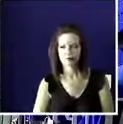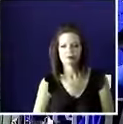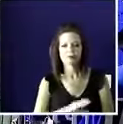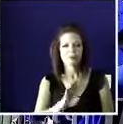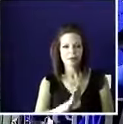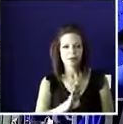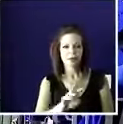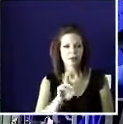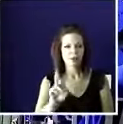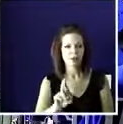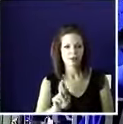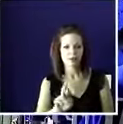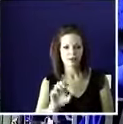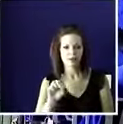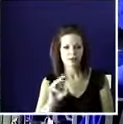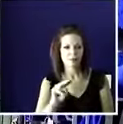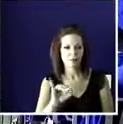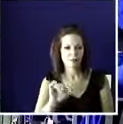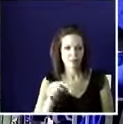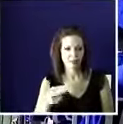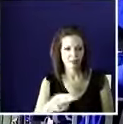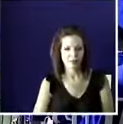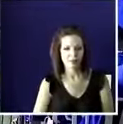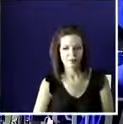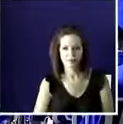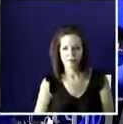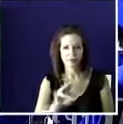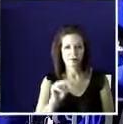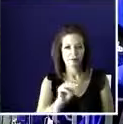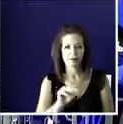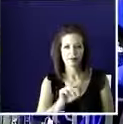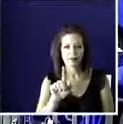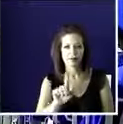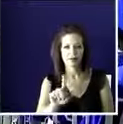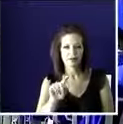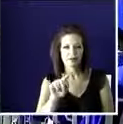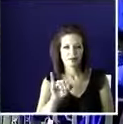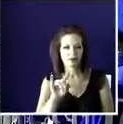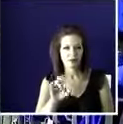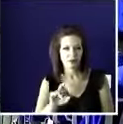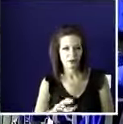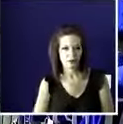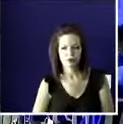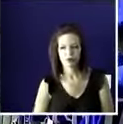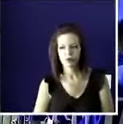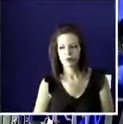Bailey Renee Smith. Megan Lee Tiller.